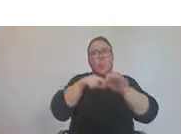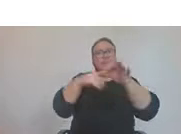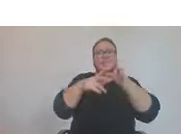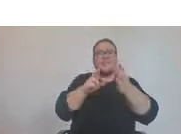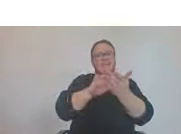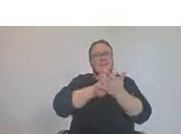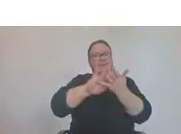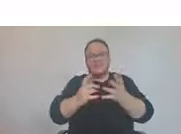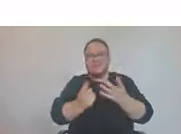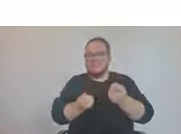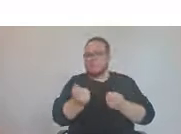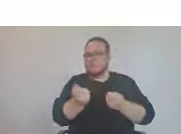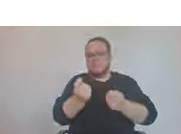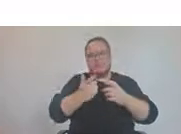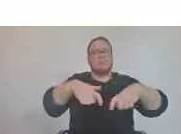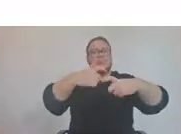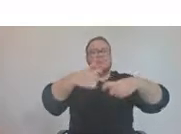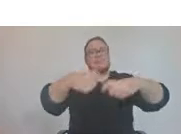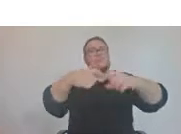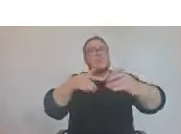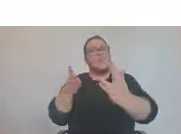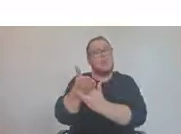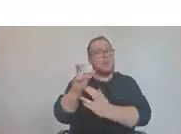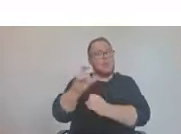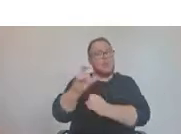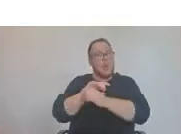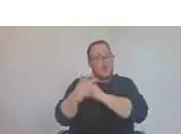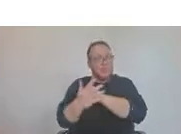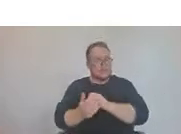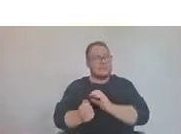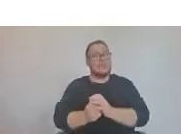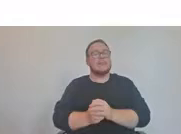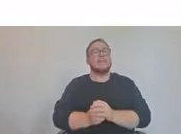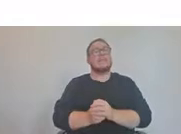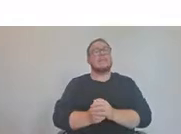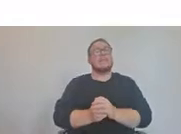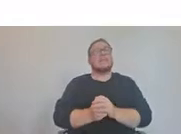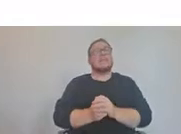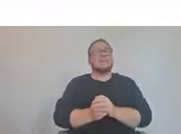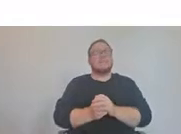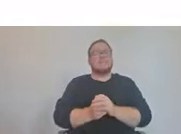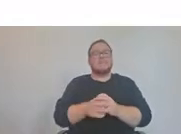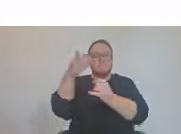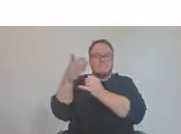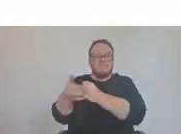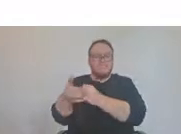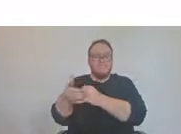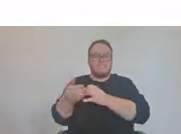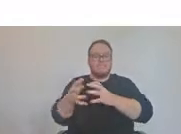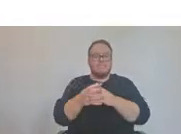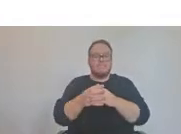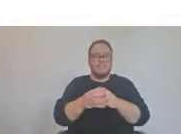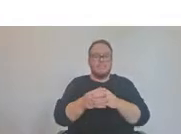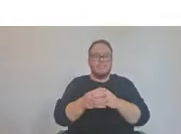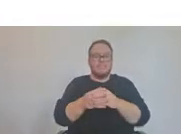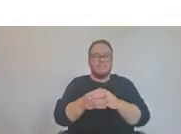throughout the pandemic. And then finally, our learning, excuse me,